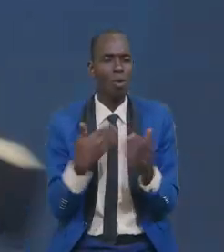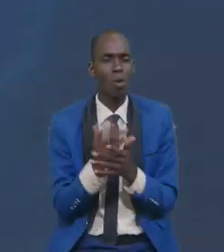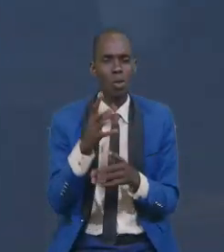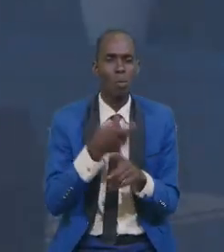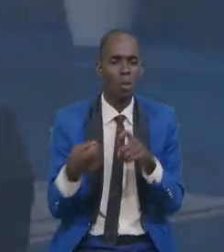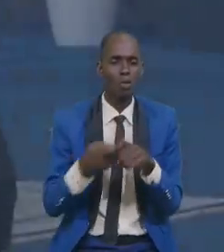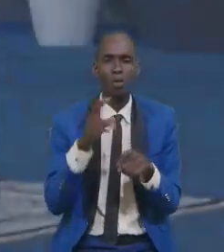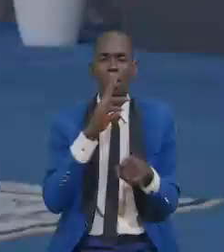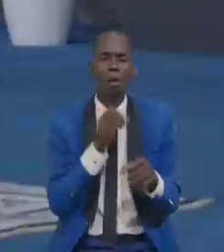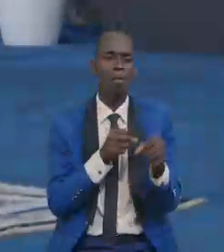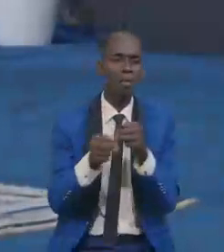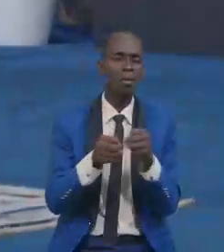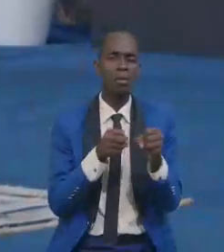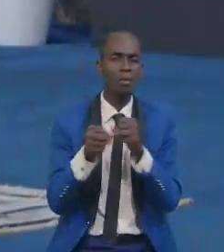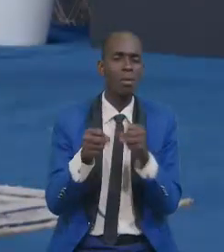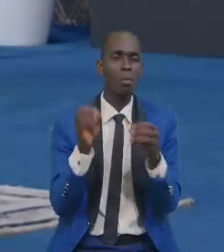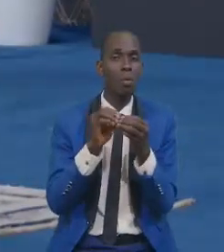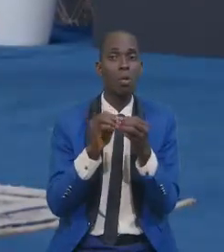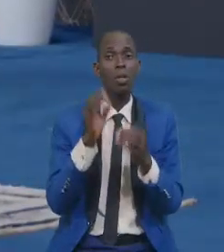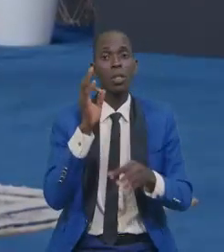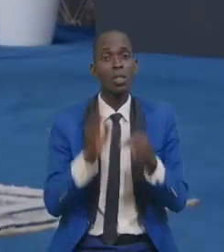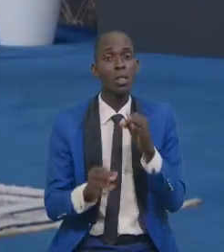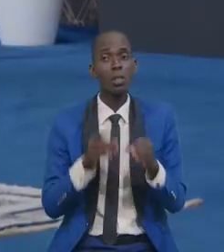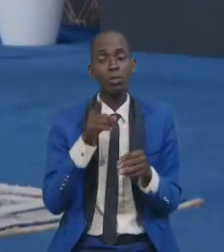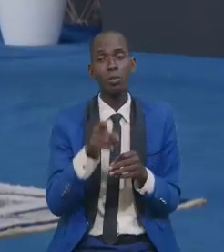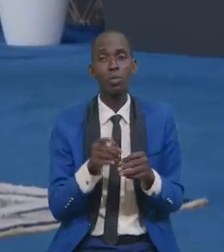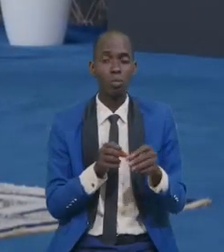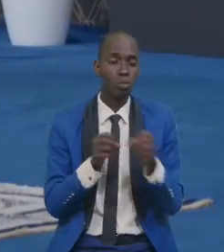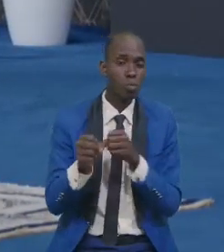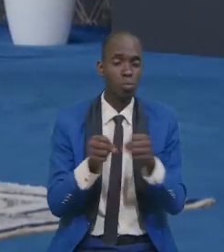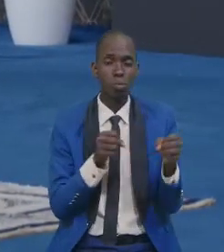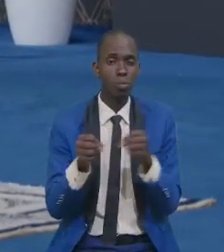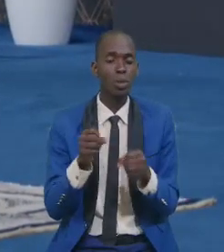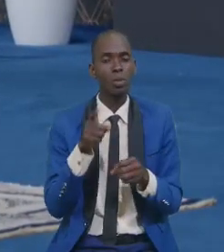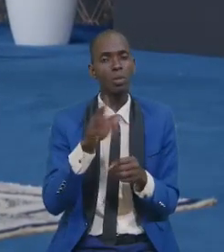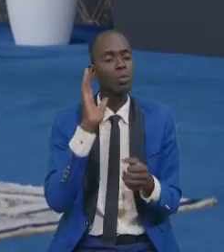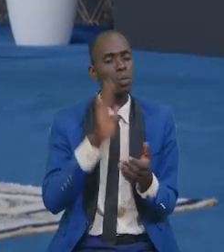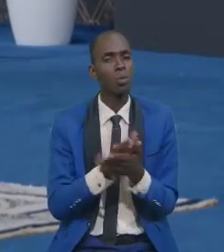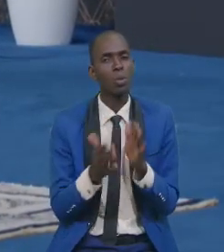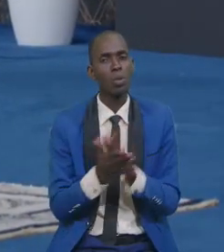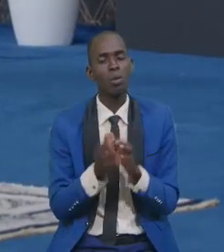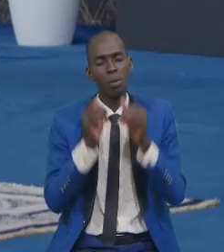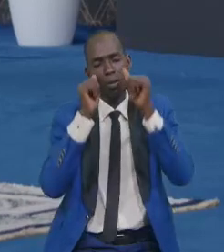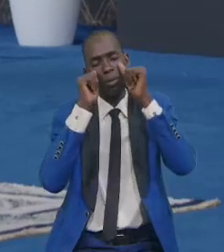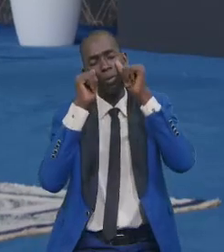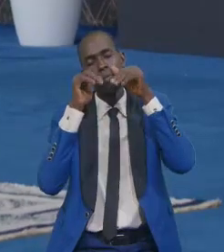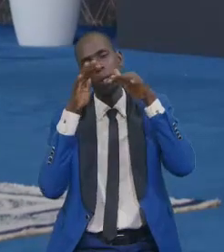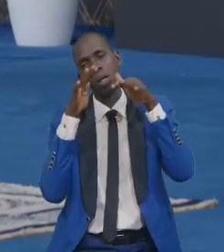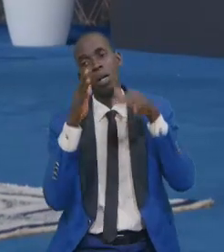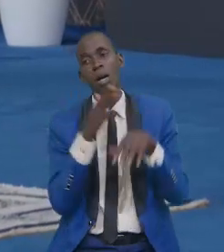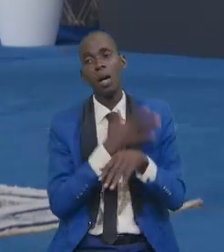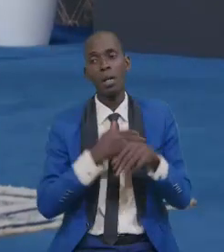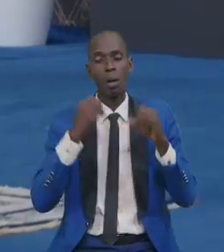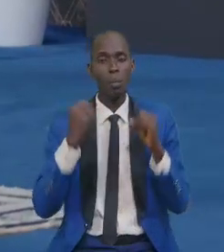fighting, and if it continues, you're weary, you faint. And the power to stand, and the power